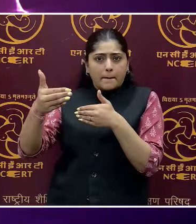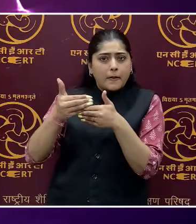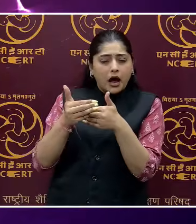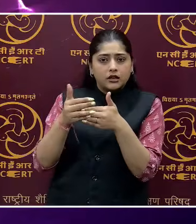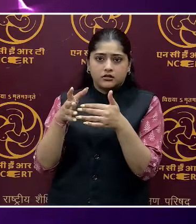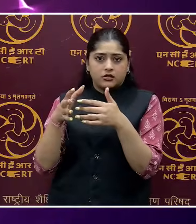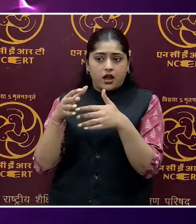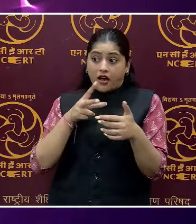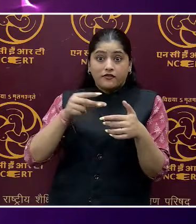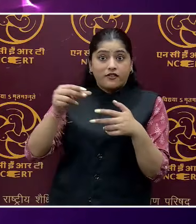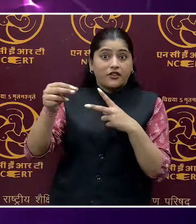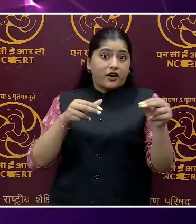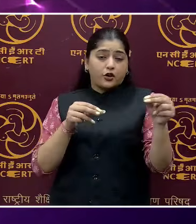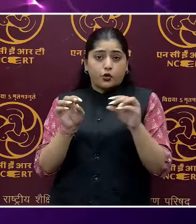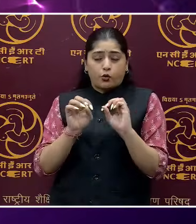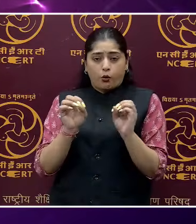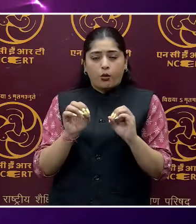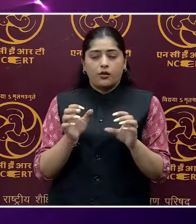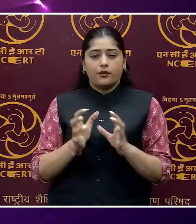not compressible.